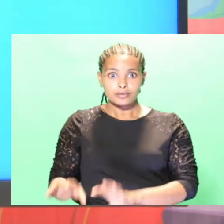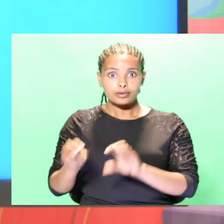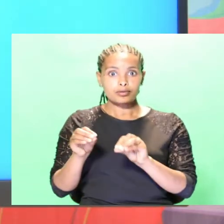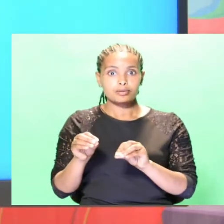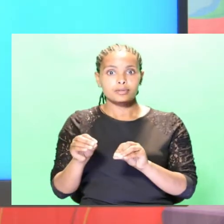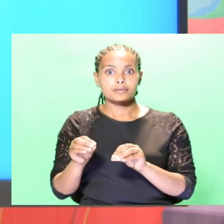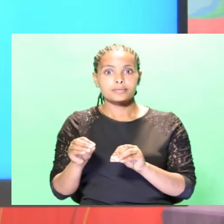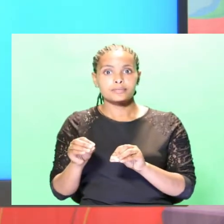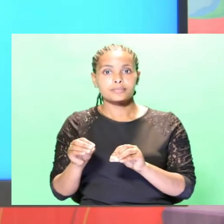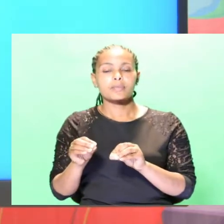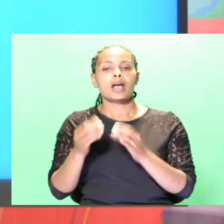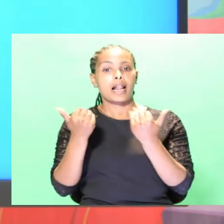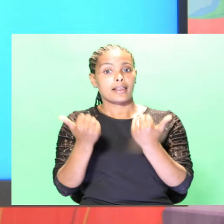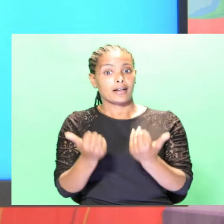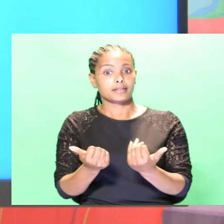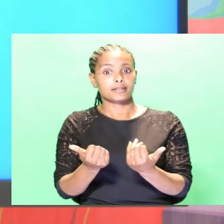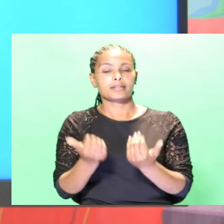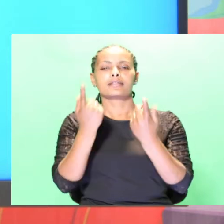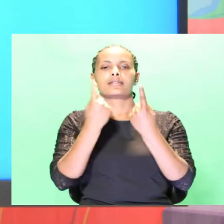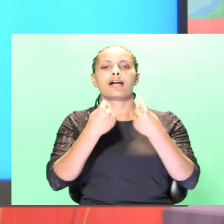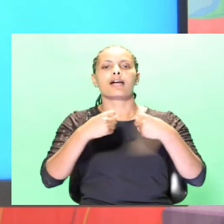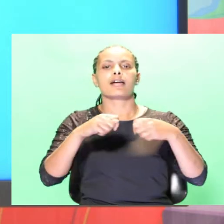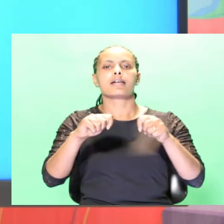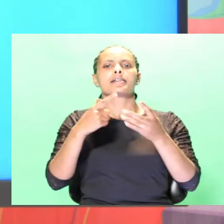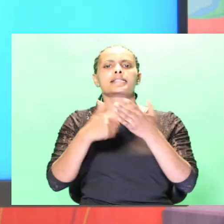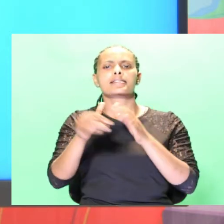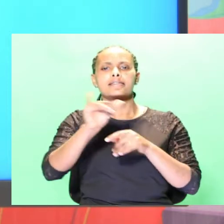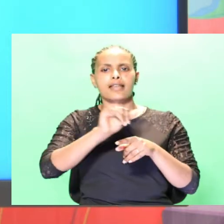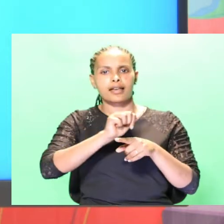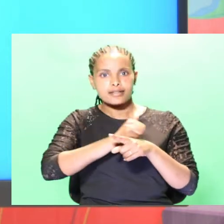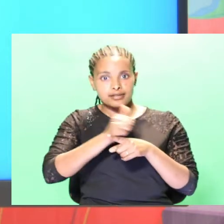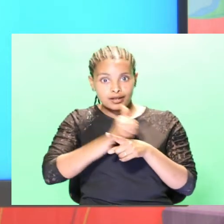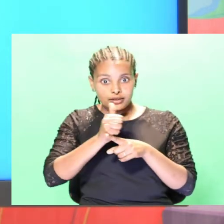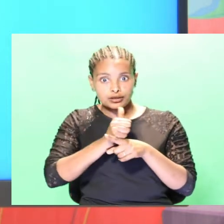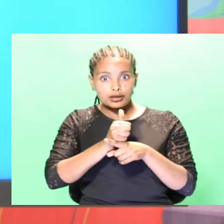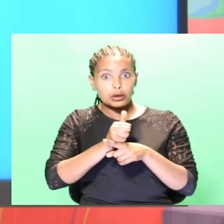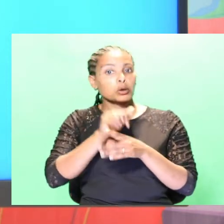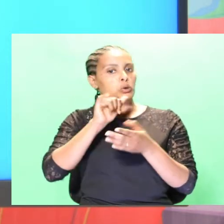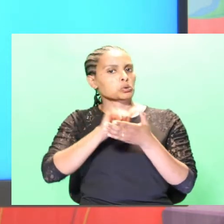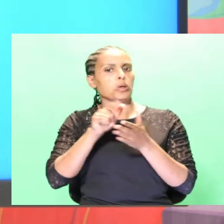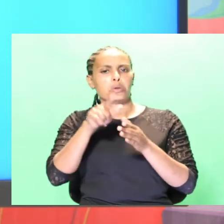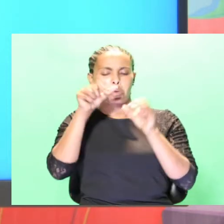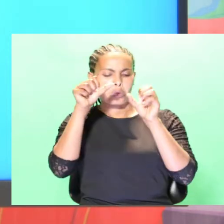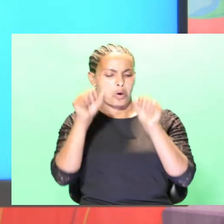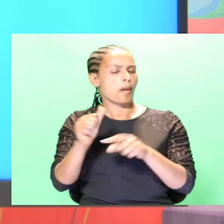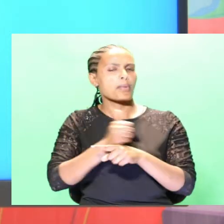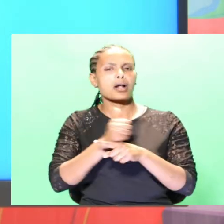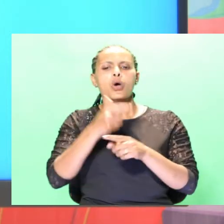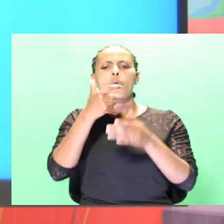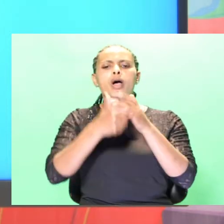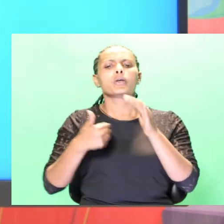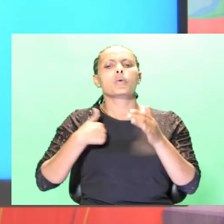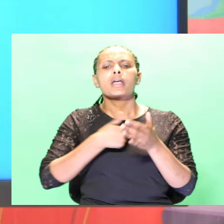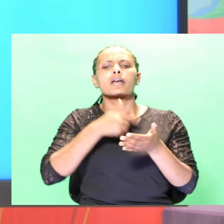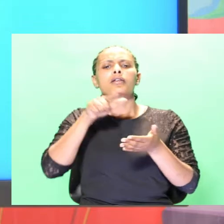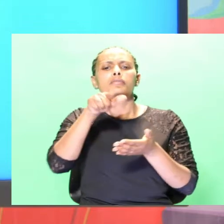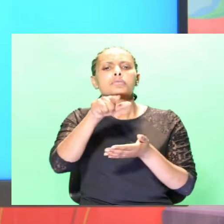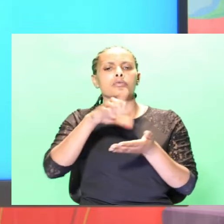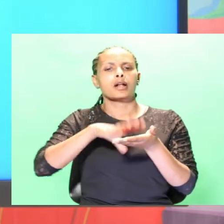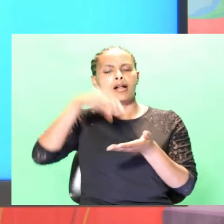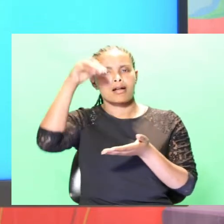Students, let us try this exercise so that you can practice what you have just